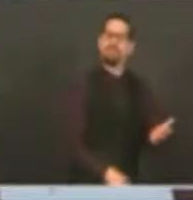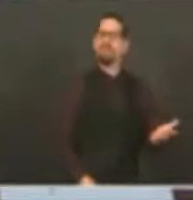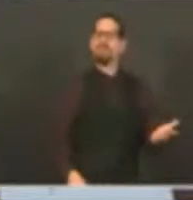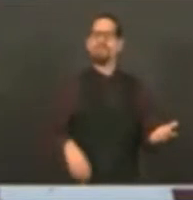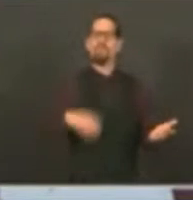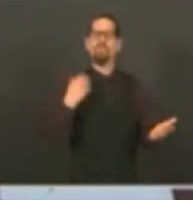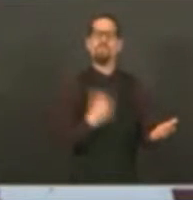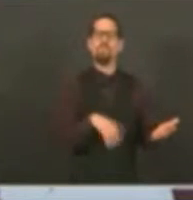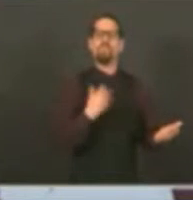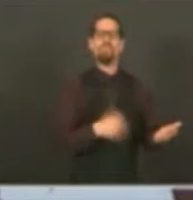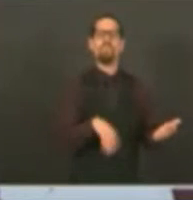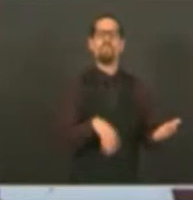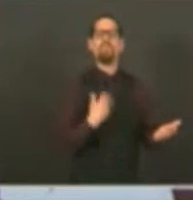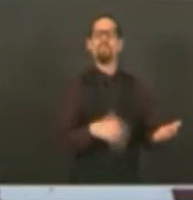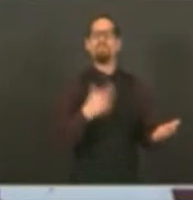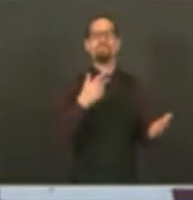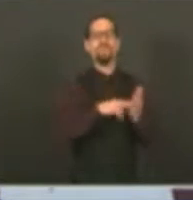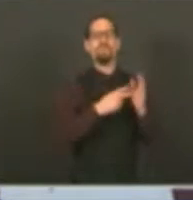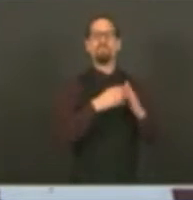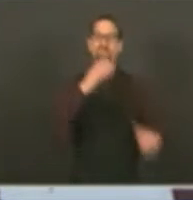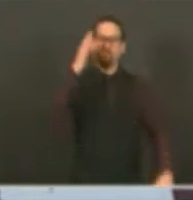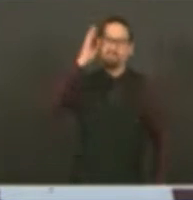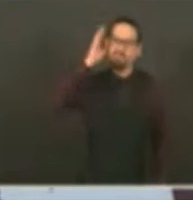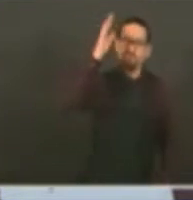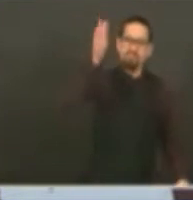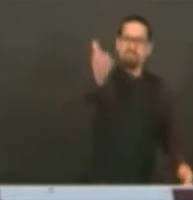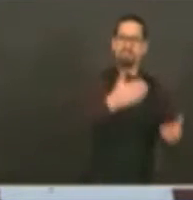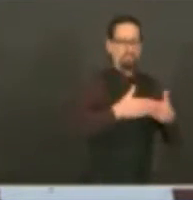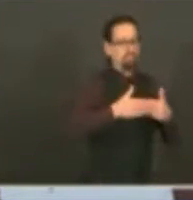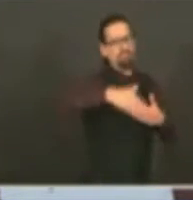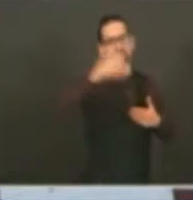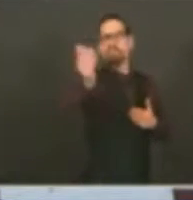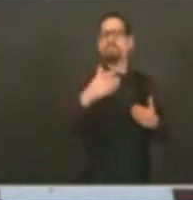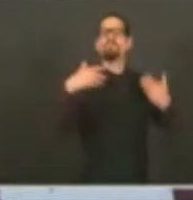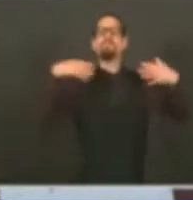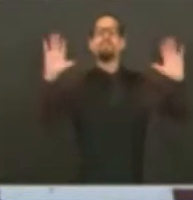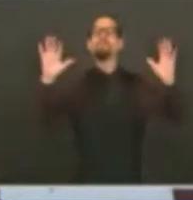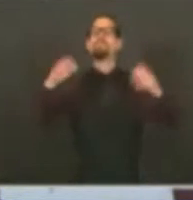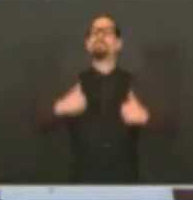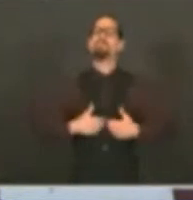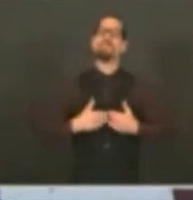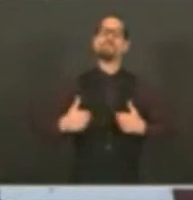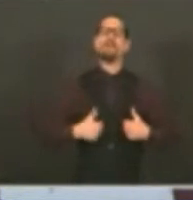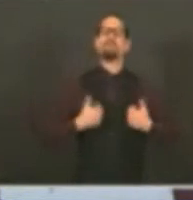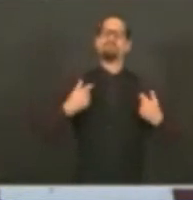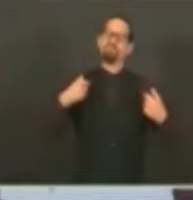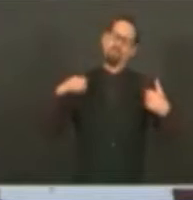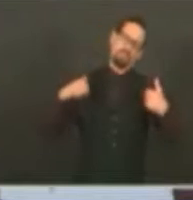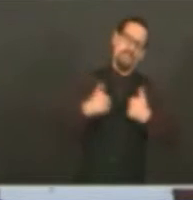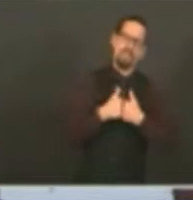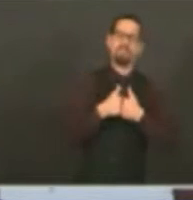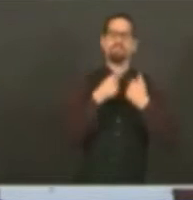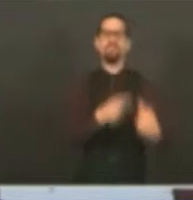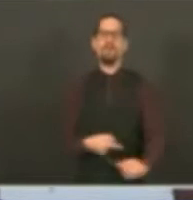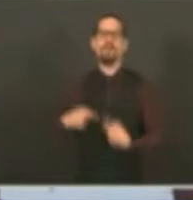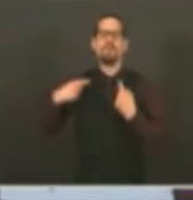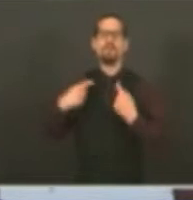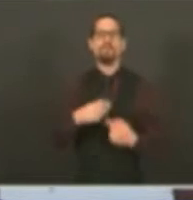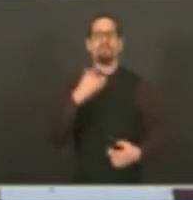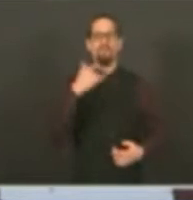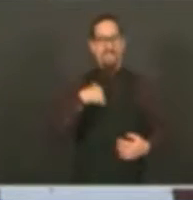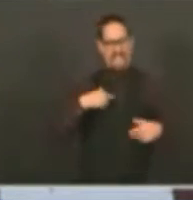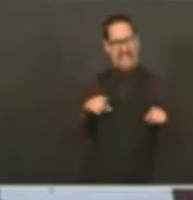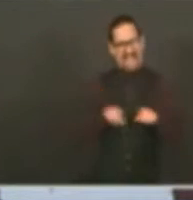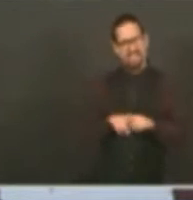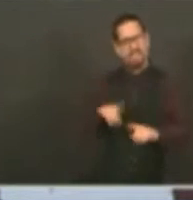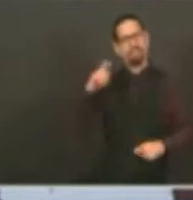lifelong challenges because of it. So my job as the governor is to keep the kids in school and then to